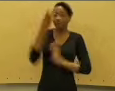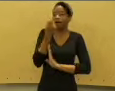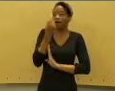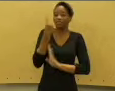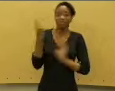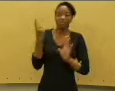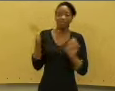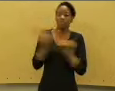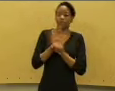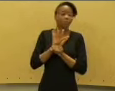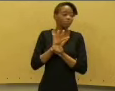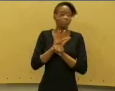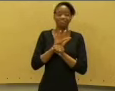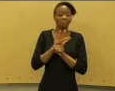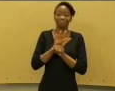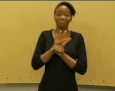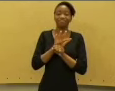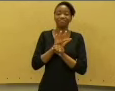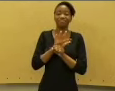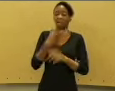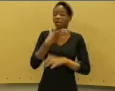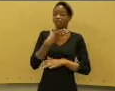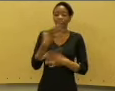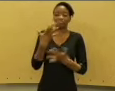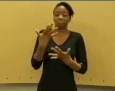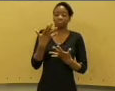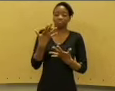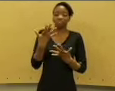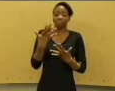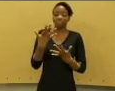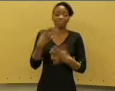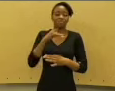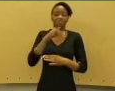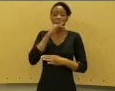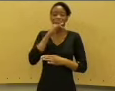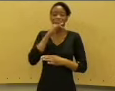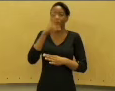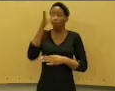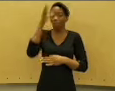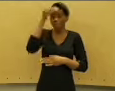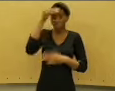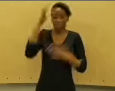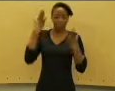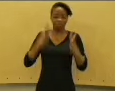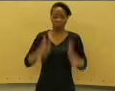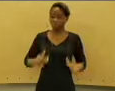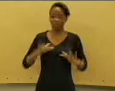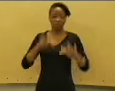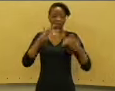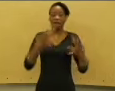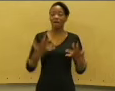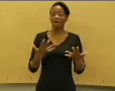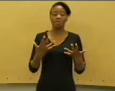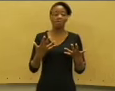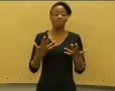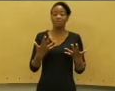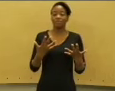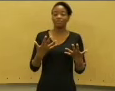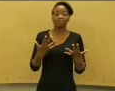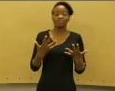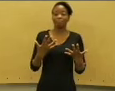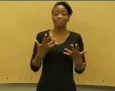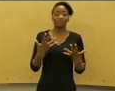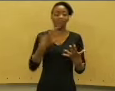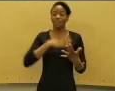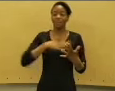we are uninformed. It's something that is drilled into us from the moment that we're born, that we are going to be shamed